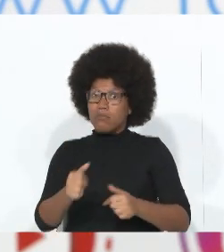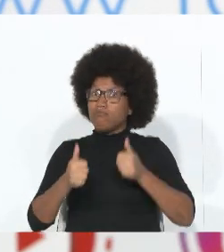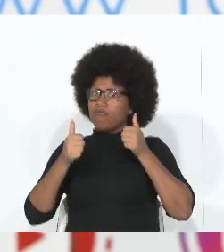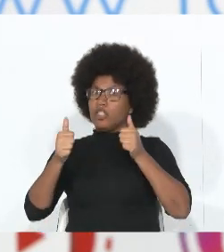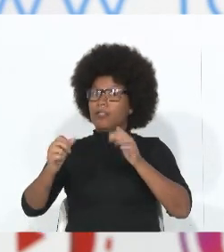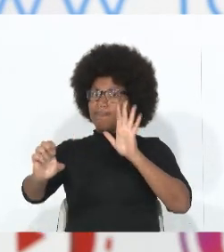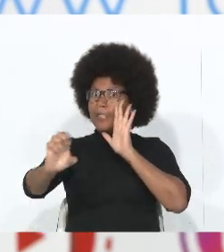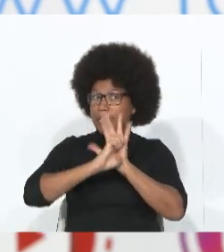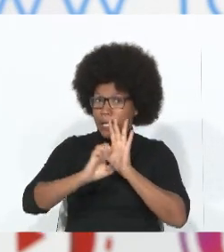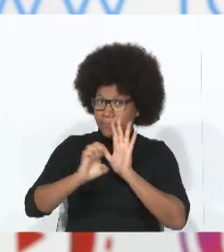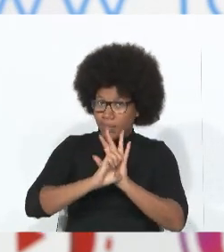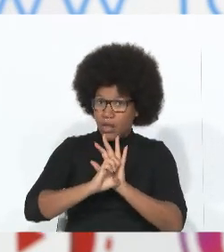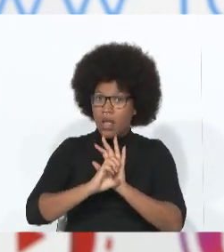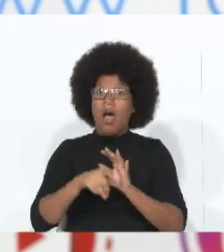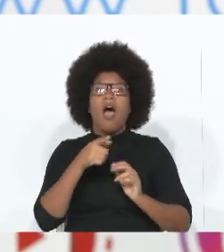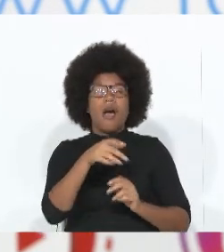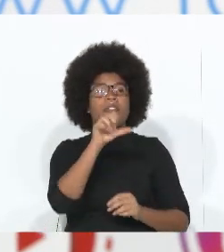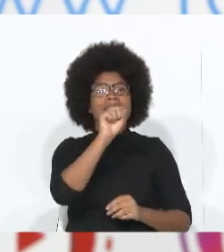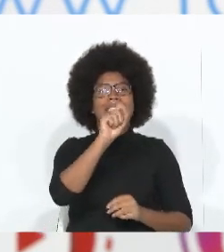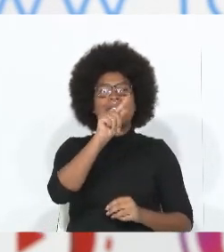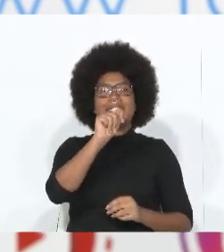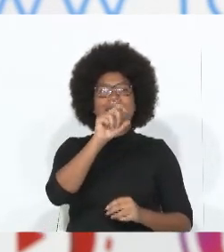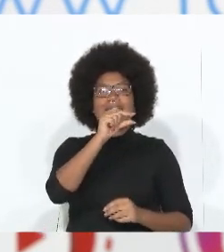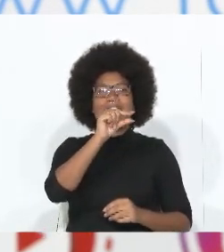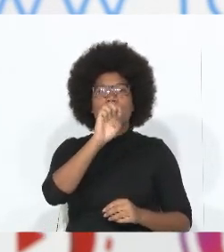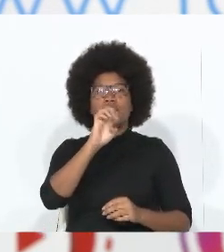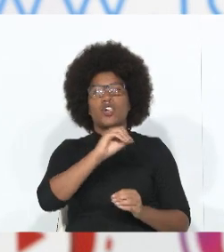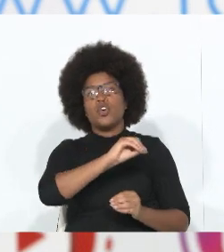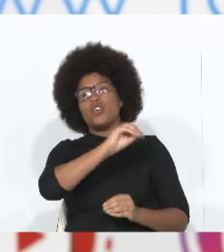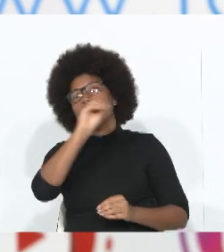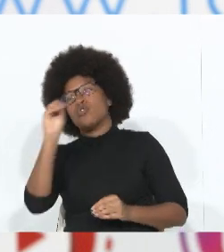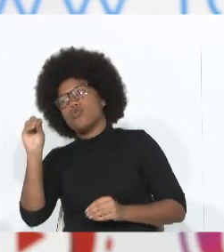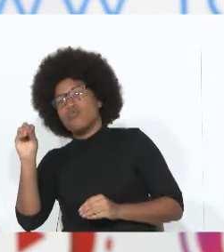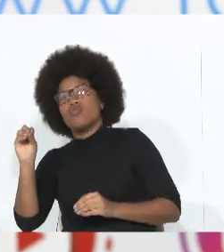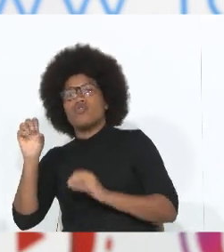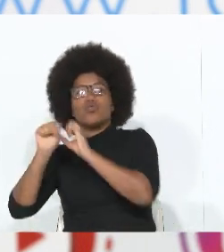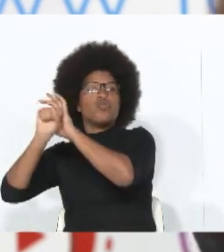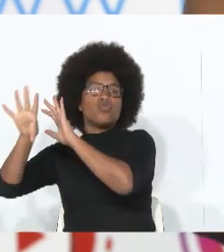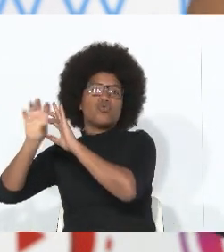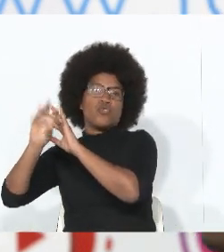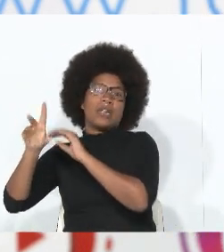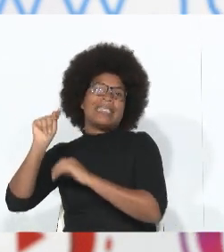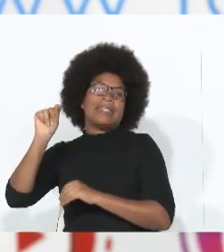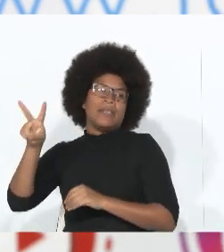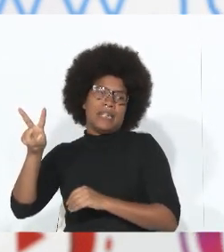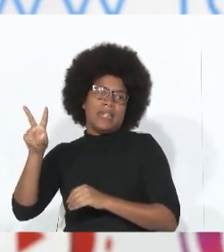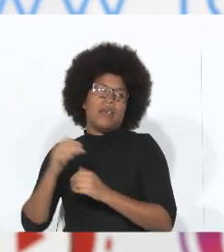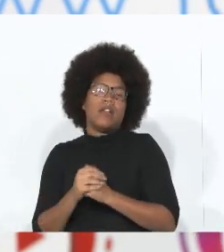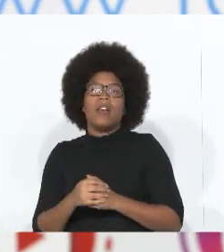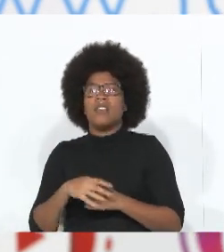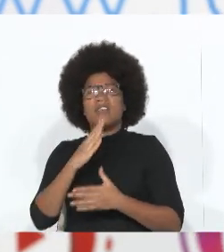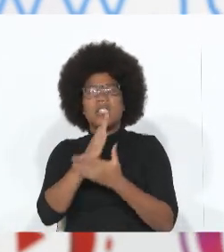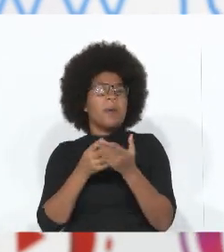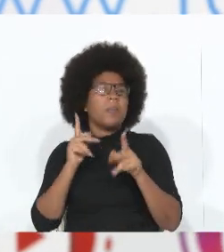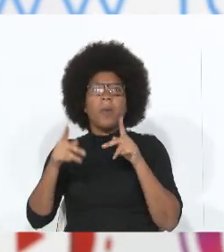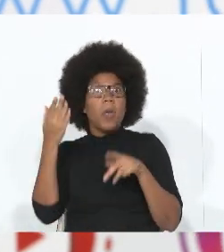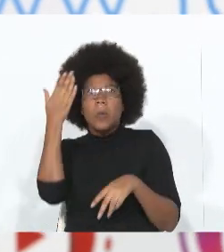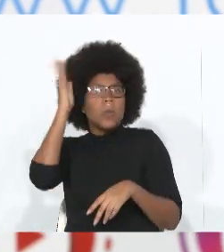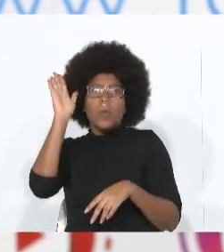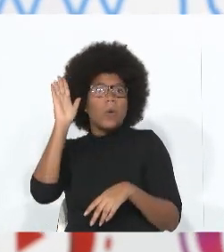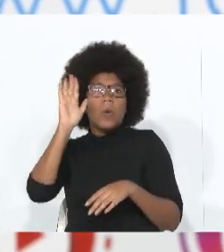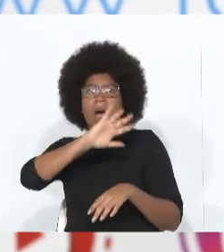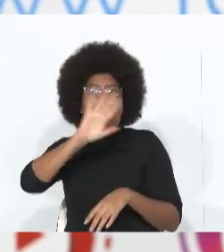example of stage to screen, and that has worked, I think, because a lot of people don't know Best Village. I mean, some people don't know